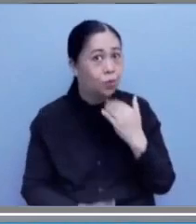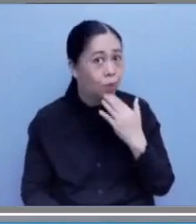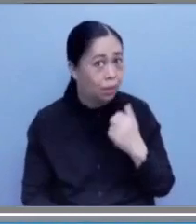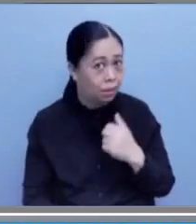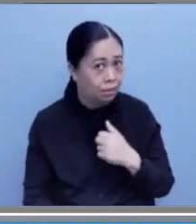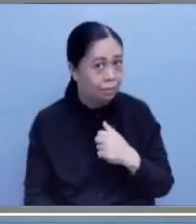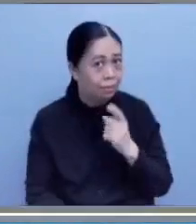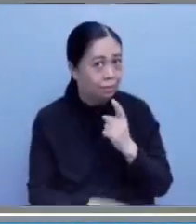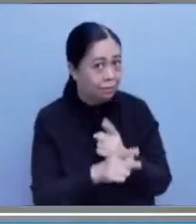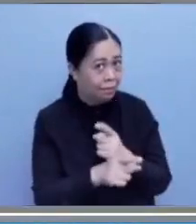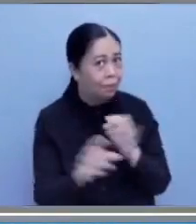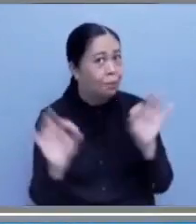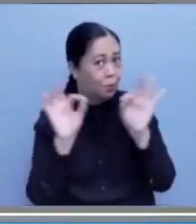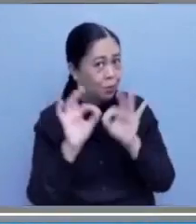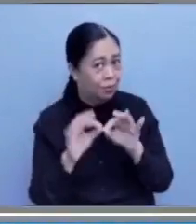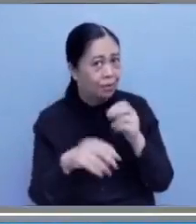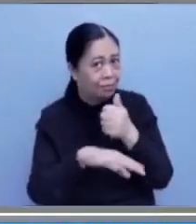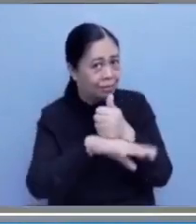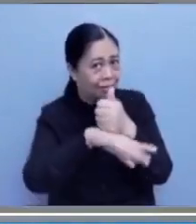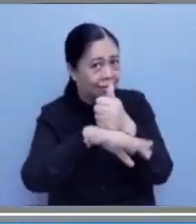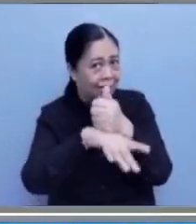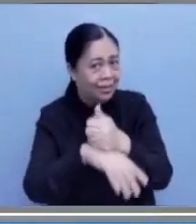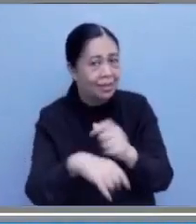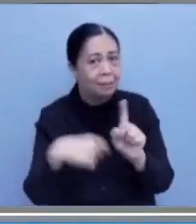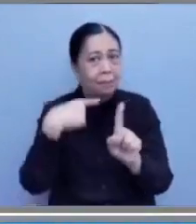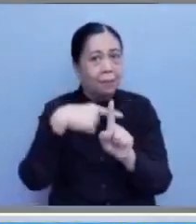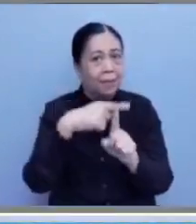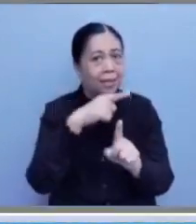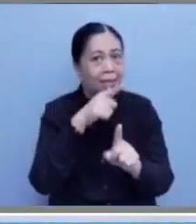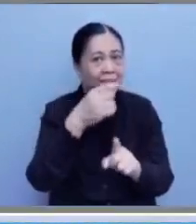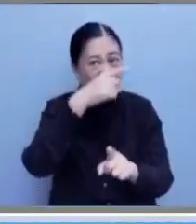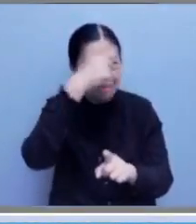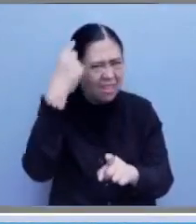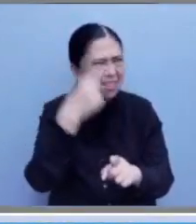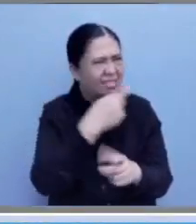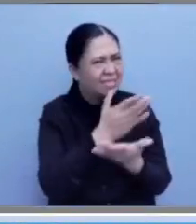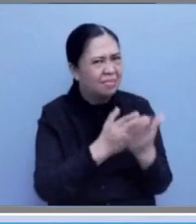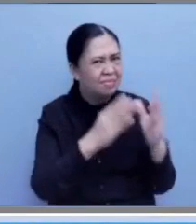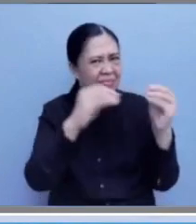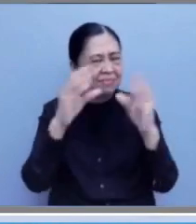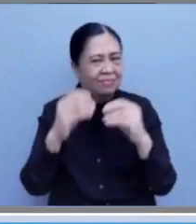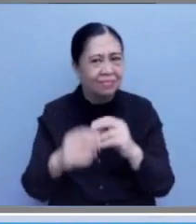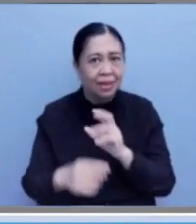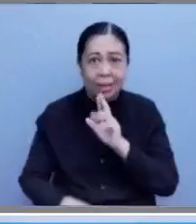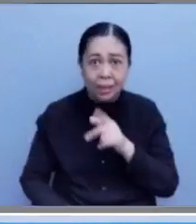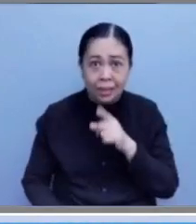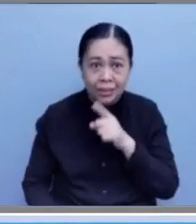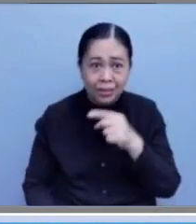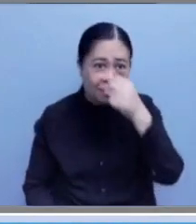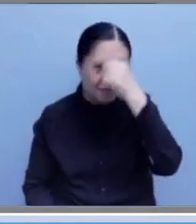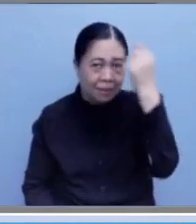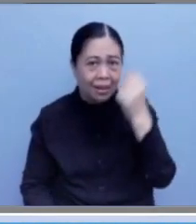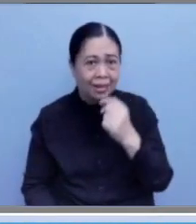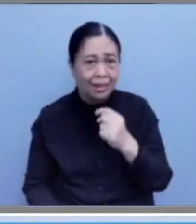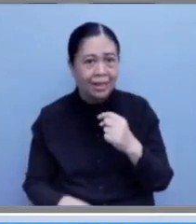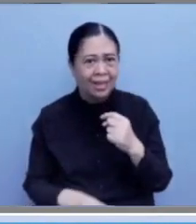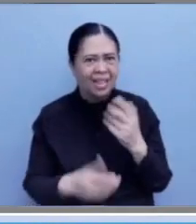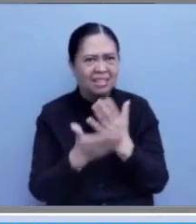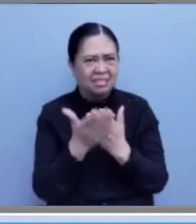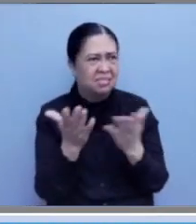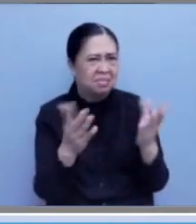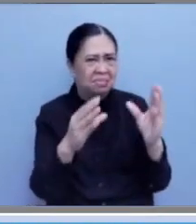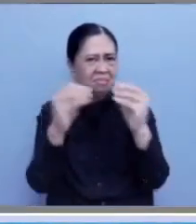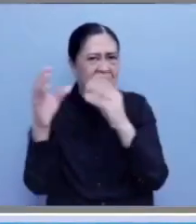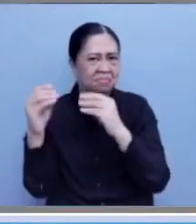langgam. At saka, swerte pag itim, di ba? Ganun ba? Ganun ba? Meron ba? Yeah, that's what they say. Can I